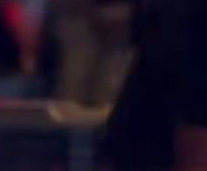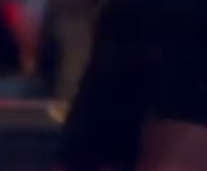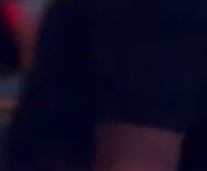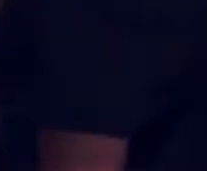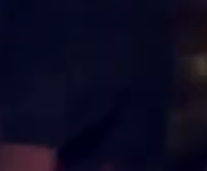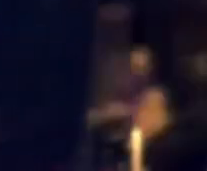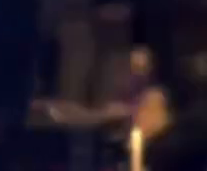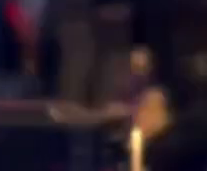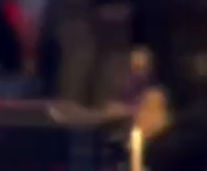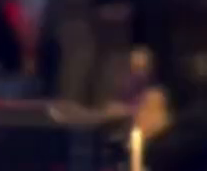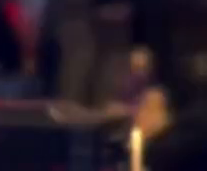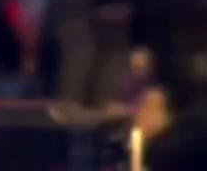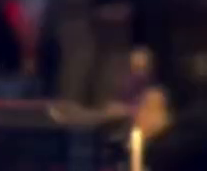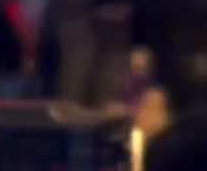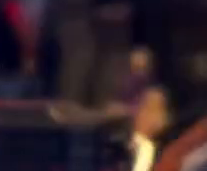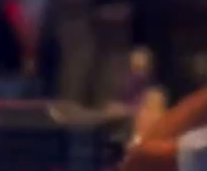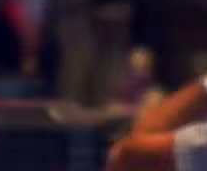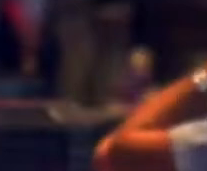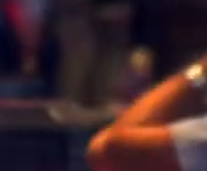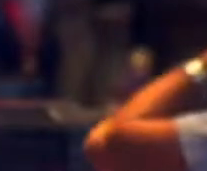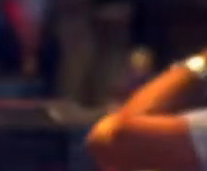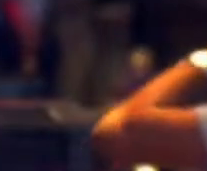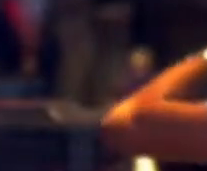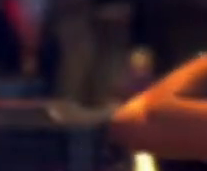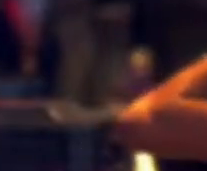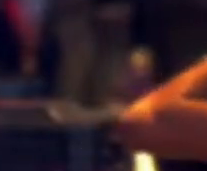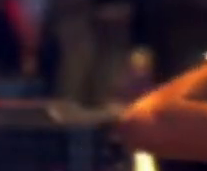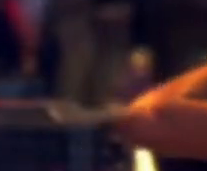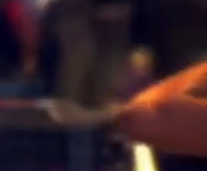All you need to do is click on the subscribe button